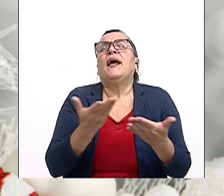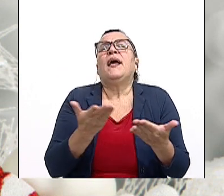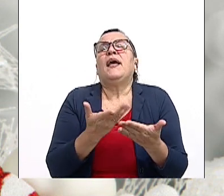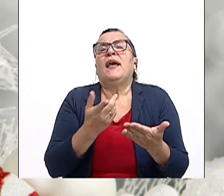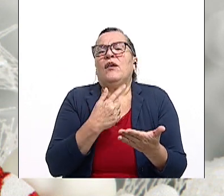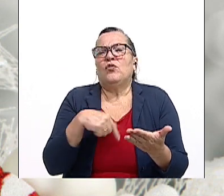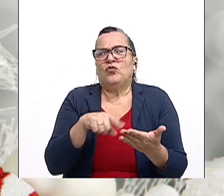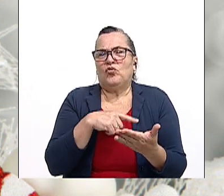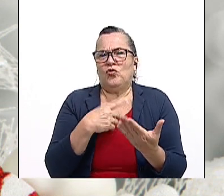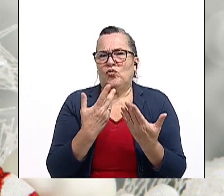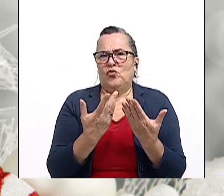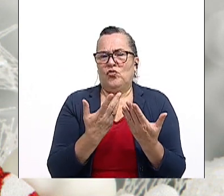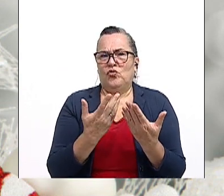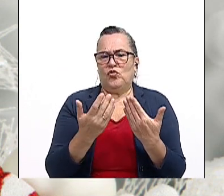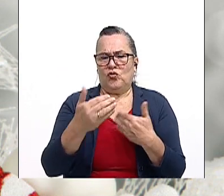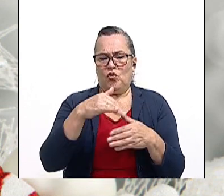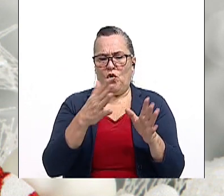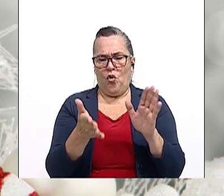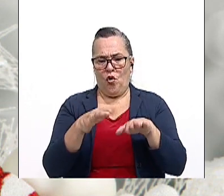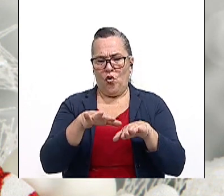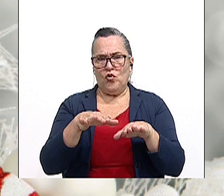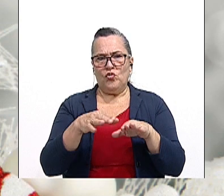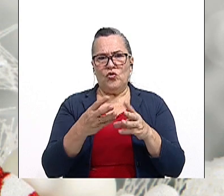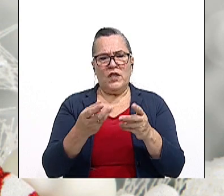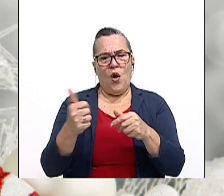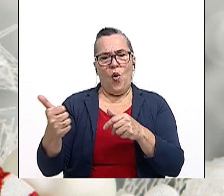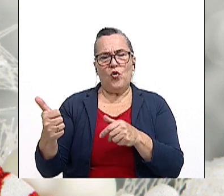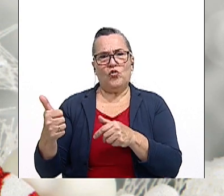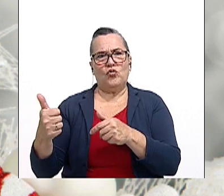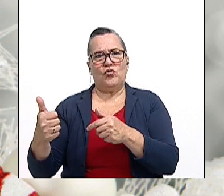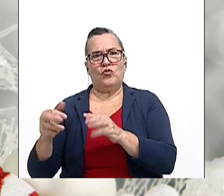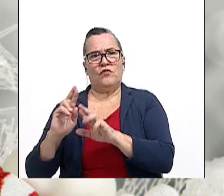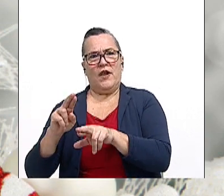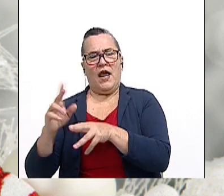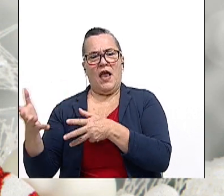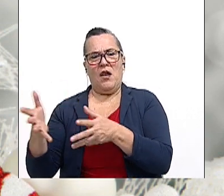can we do with the wraps from other gifts?